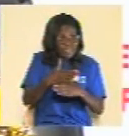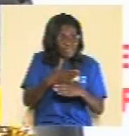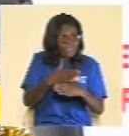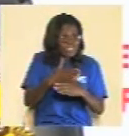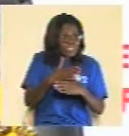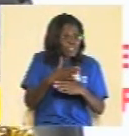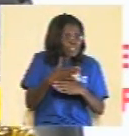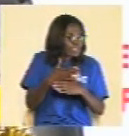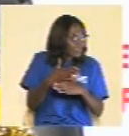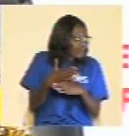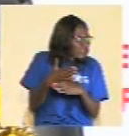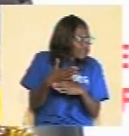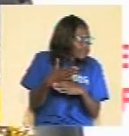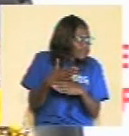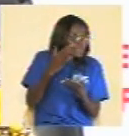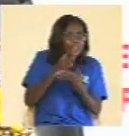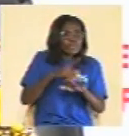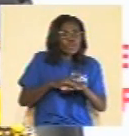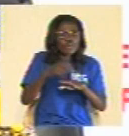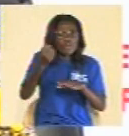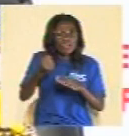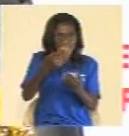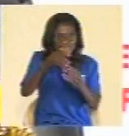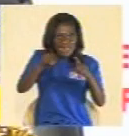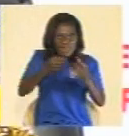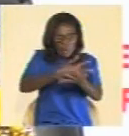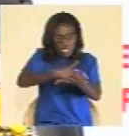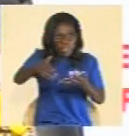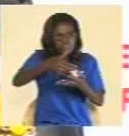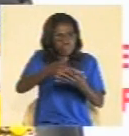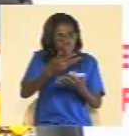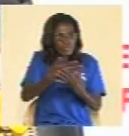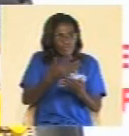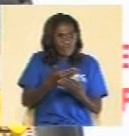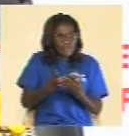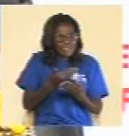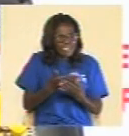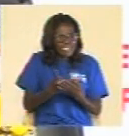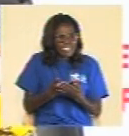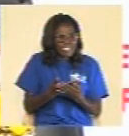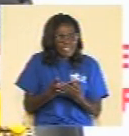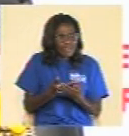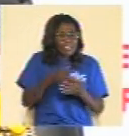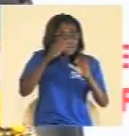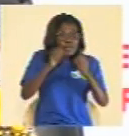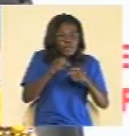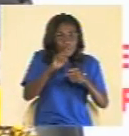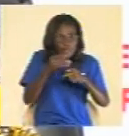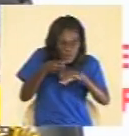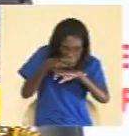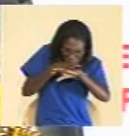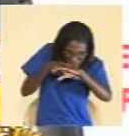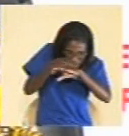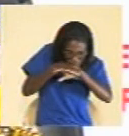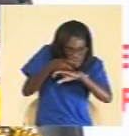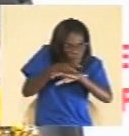that we call a lymphatic fluid from usually around the earlobe, and then you look under the microscope and see also